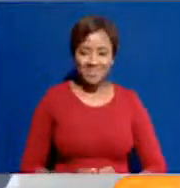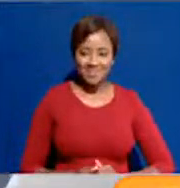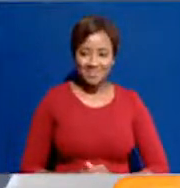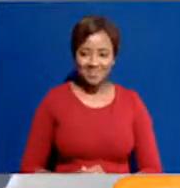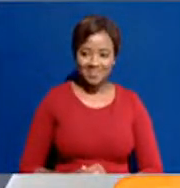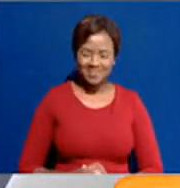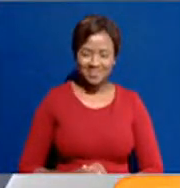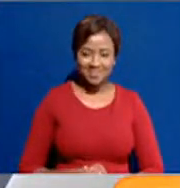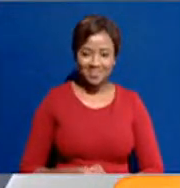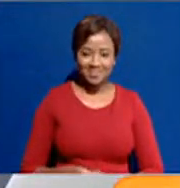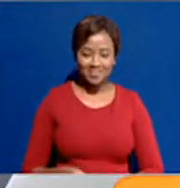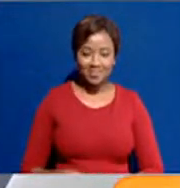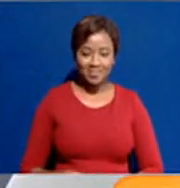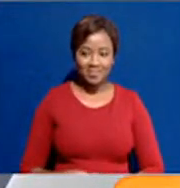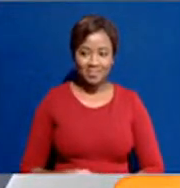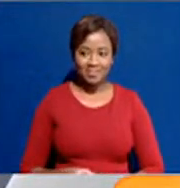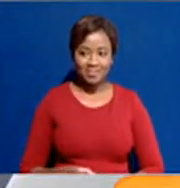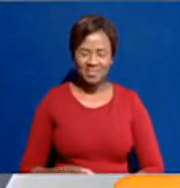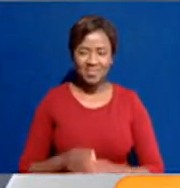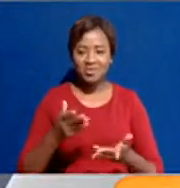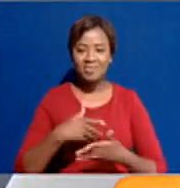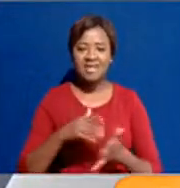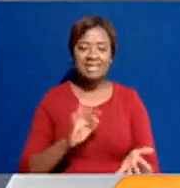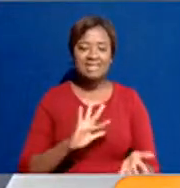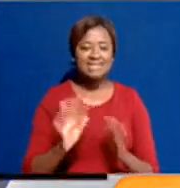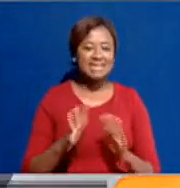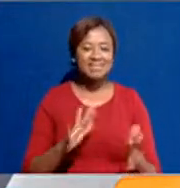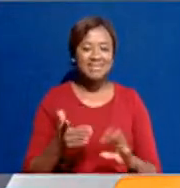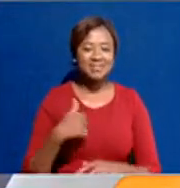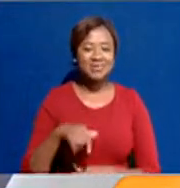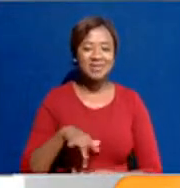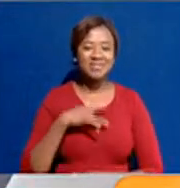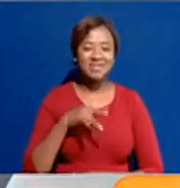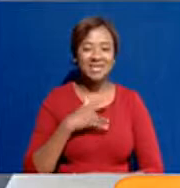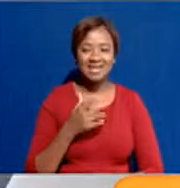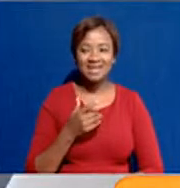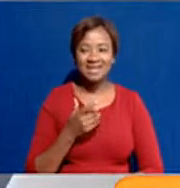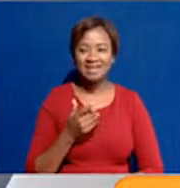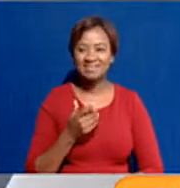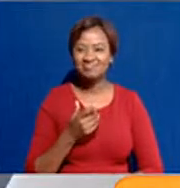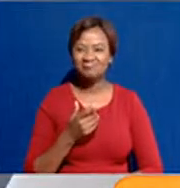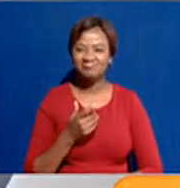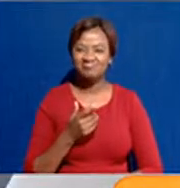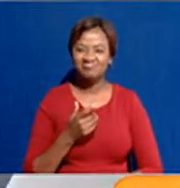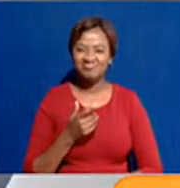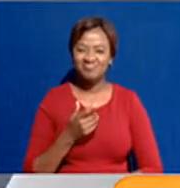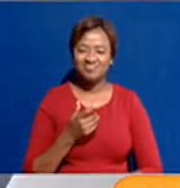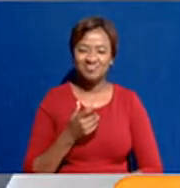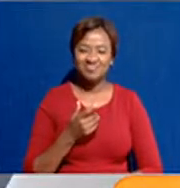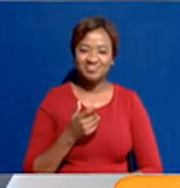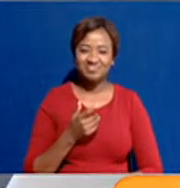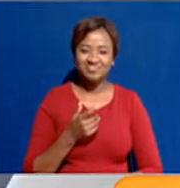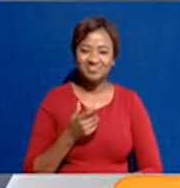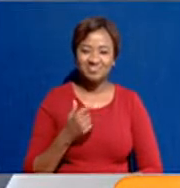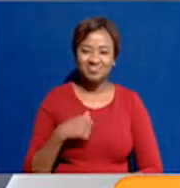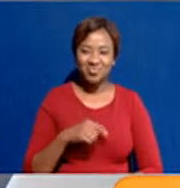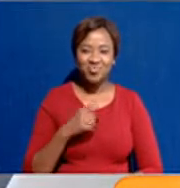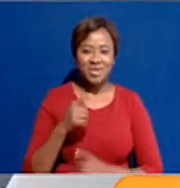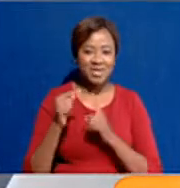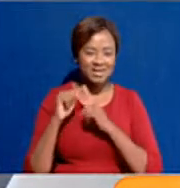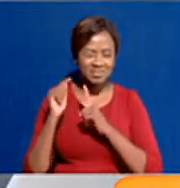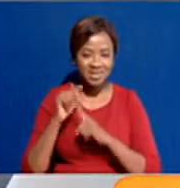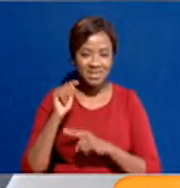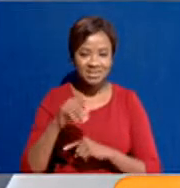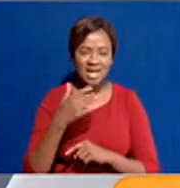Welcome back. This is News Gang. It sometimes feels like we're in a deja vu and, you know, we're in this space before. There's that